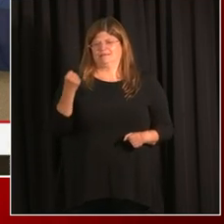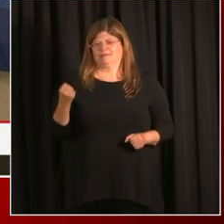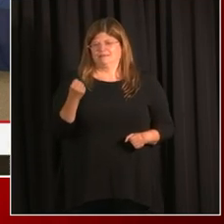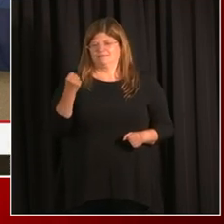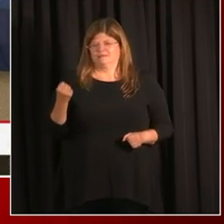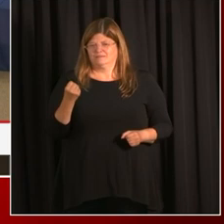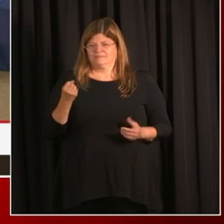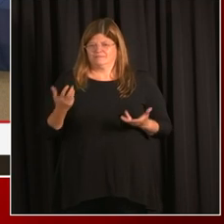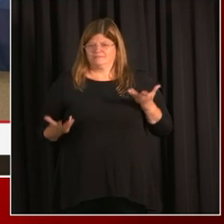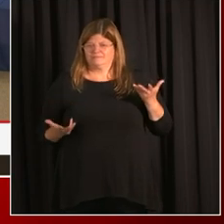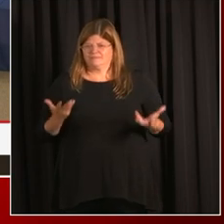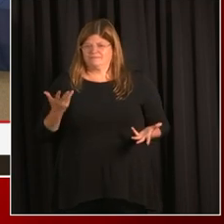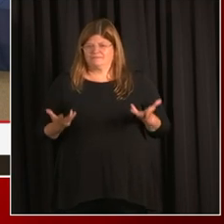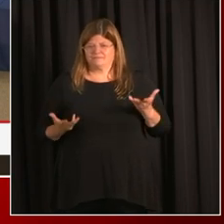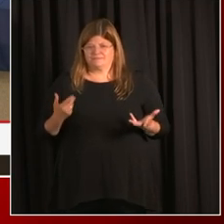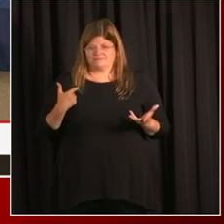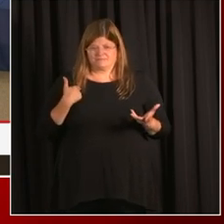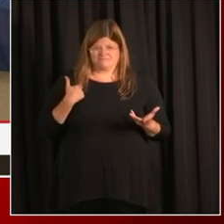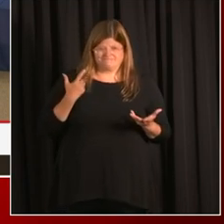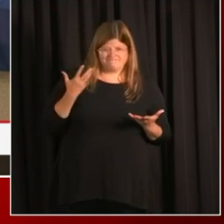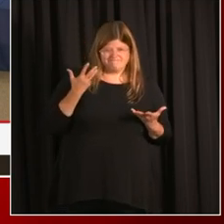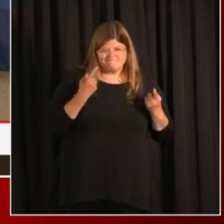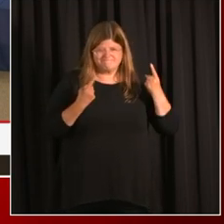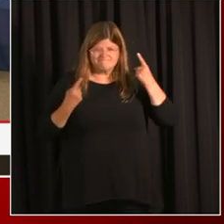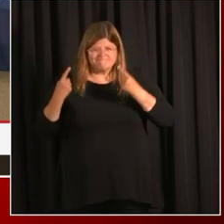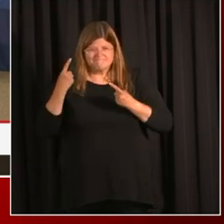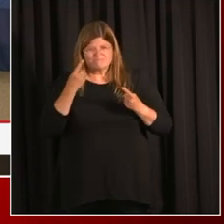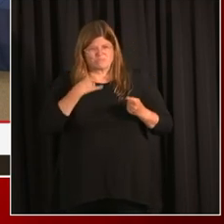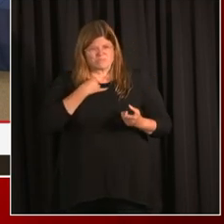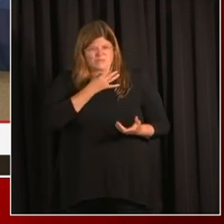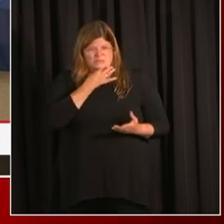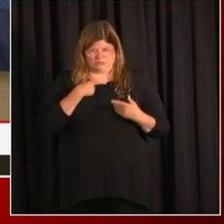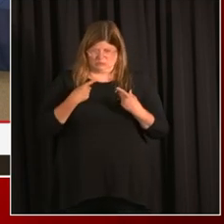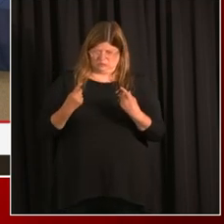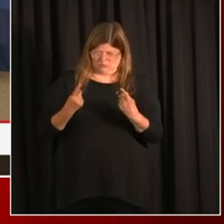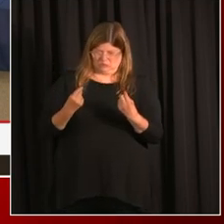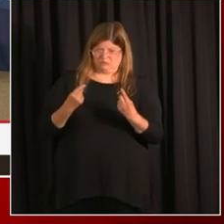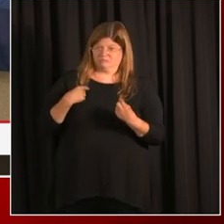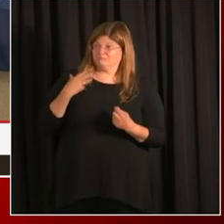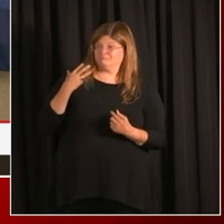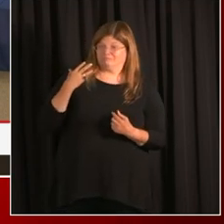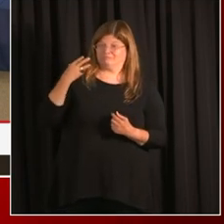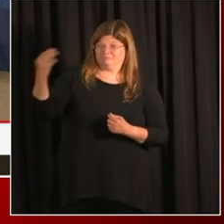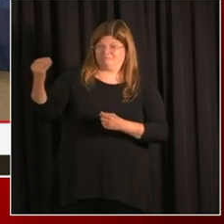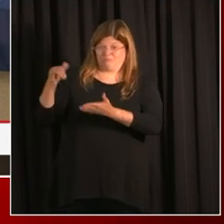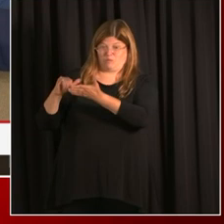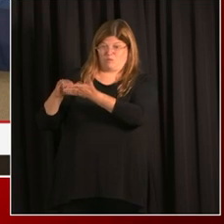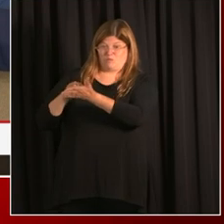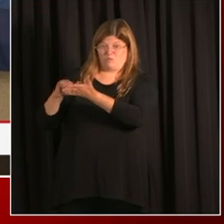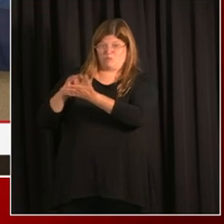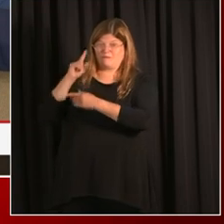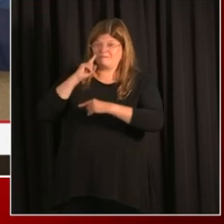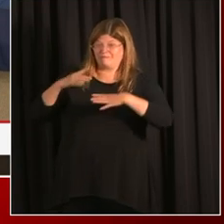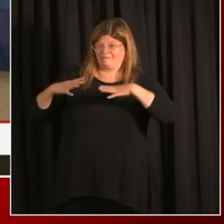compromised immune system, and I'm just wondering what I should do after I come back from New York.